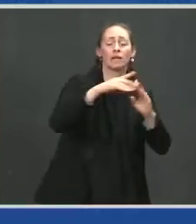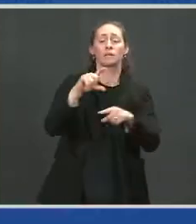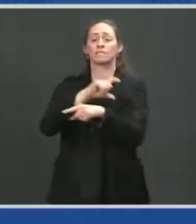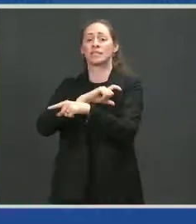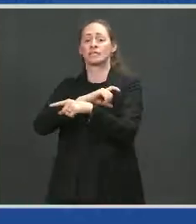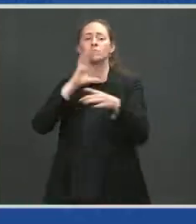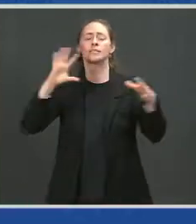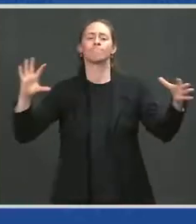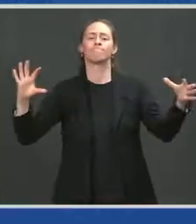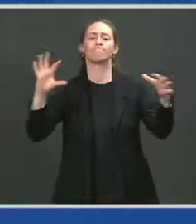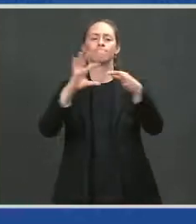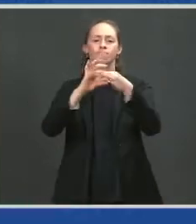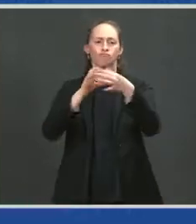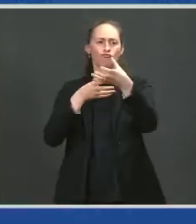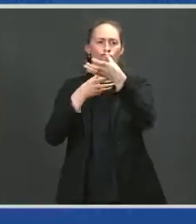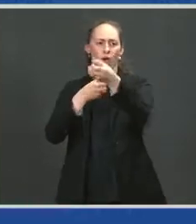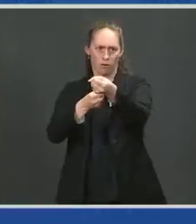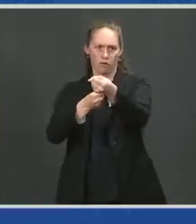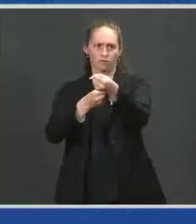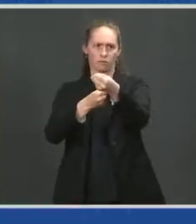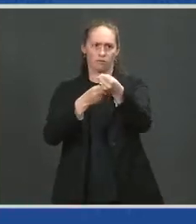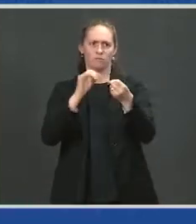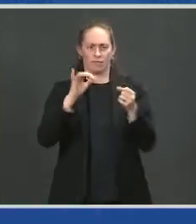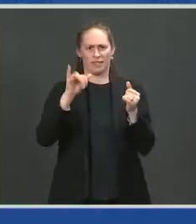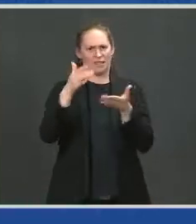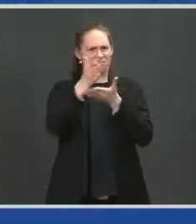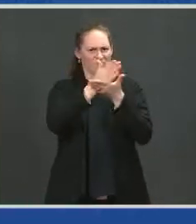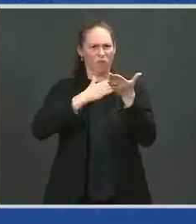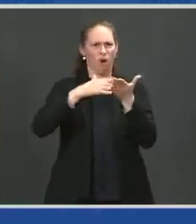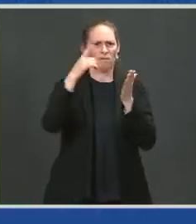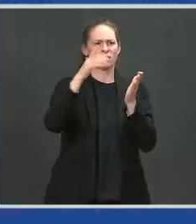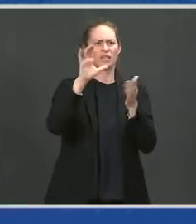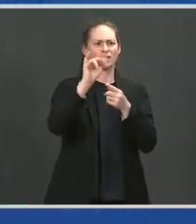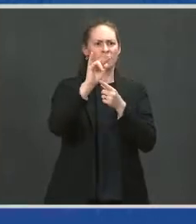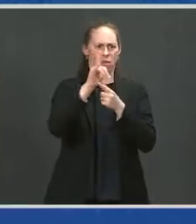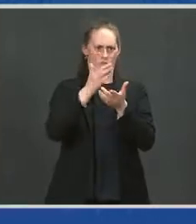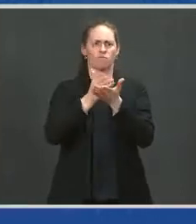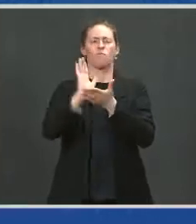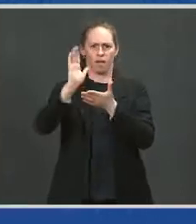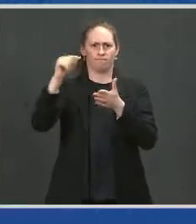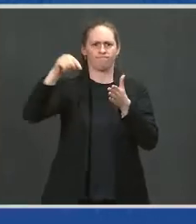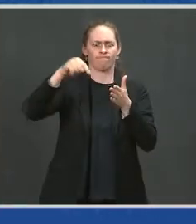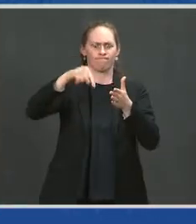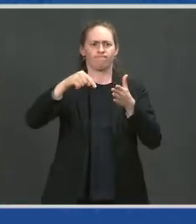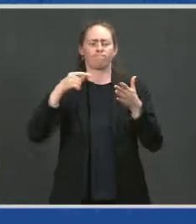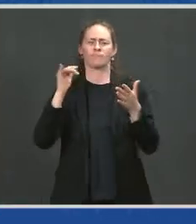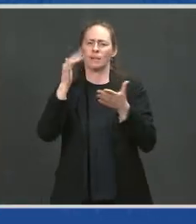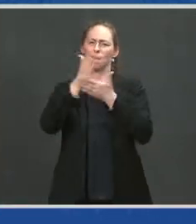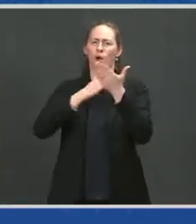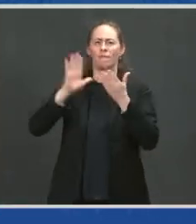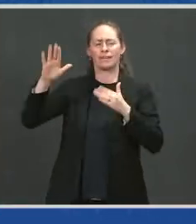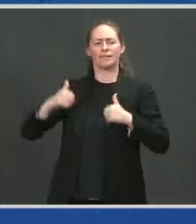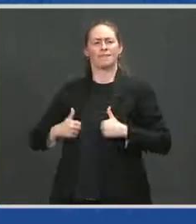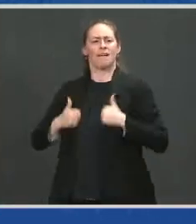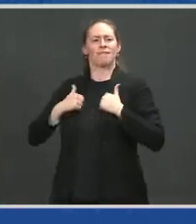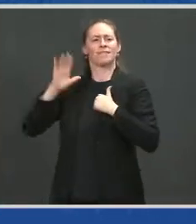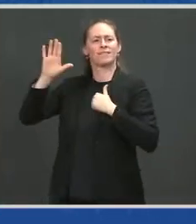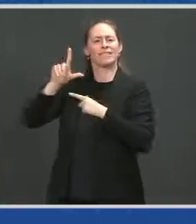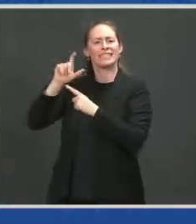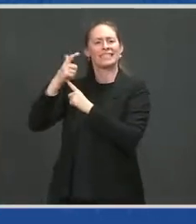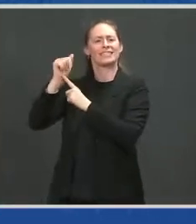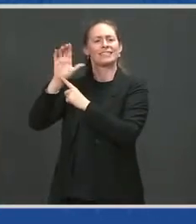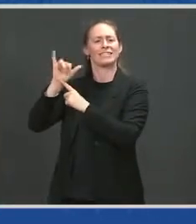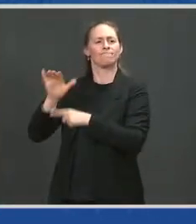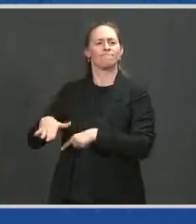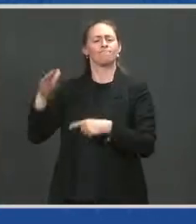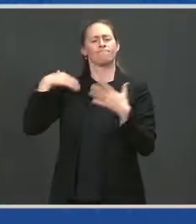is part of George Floyd's legacy. The President and I will continue to urge the Senate to